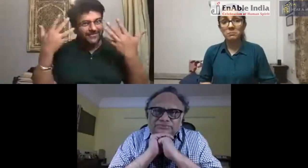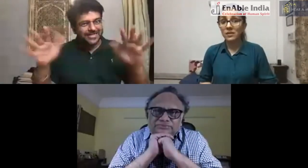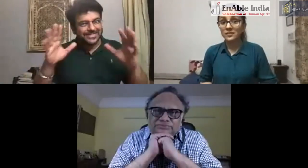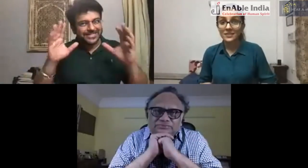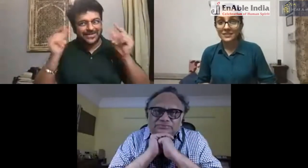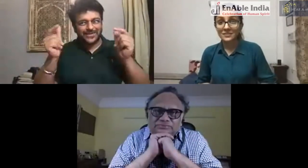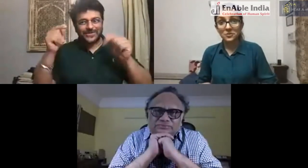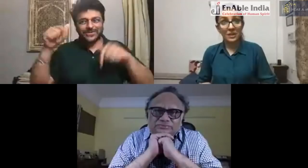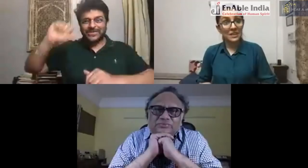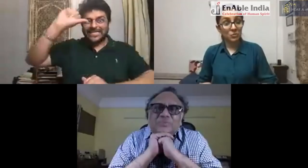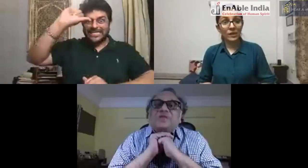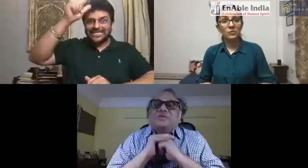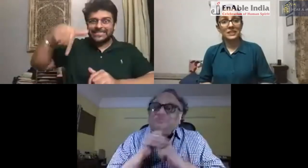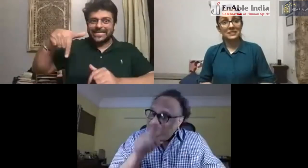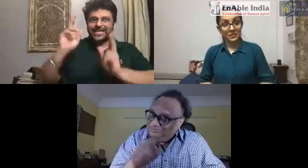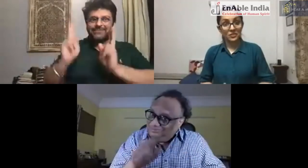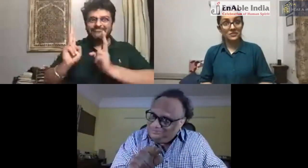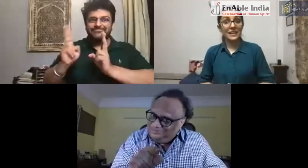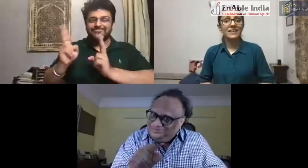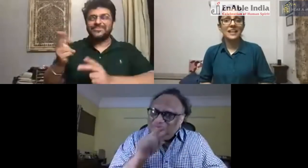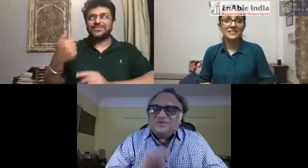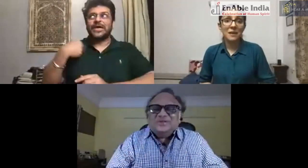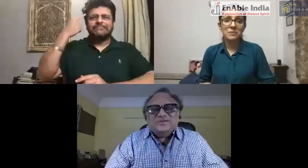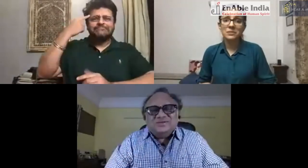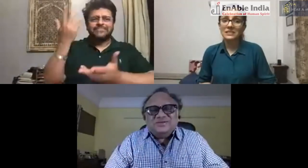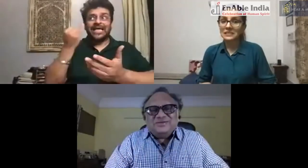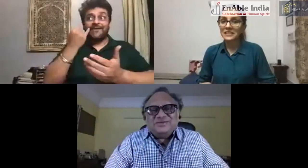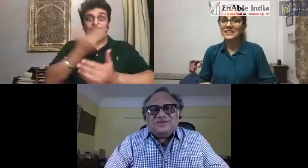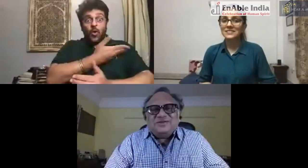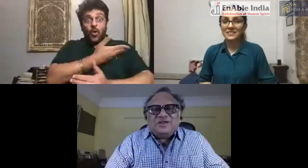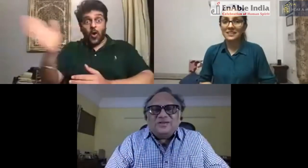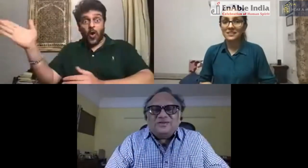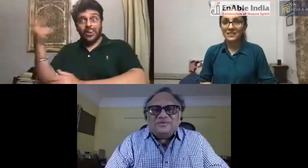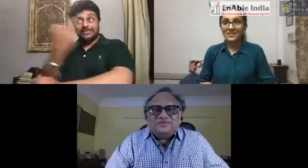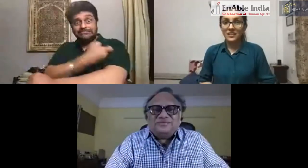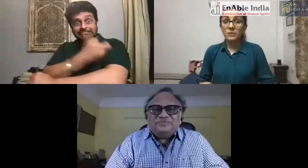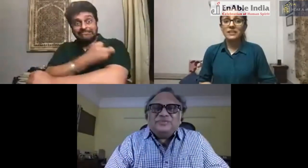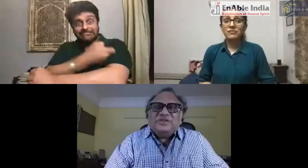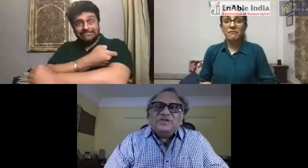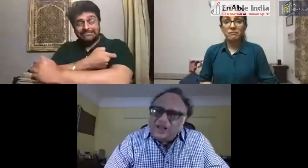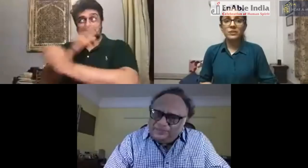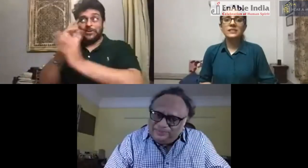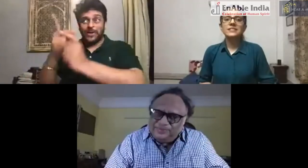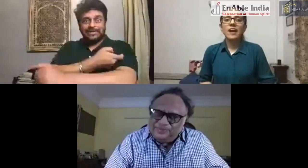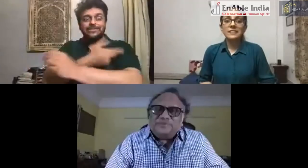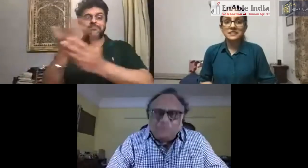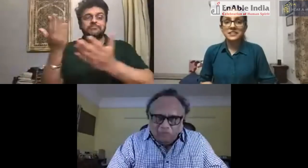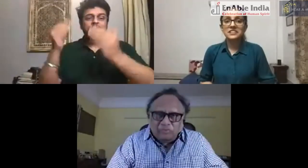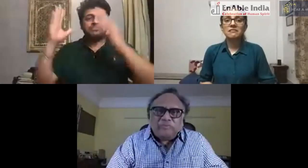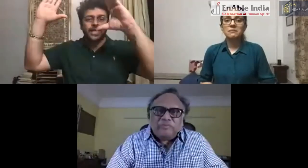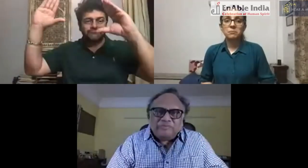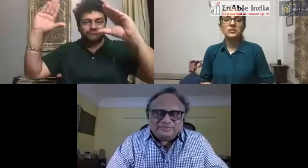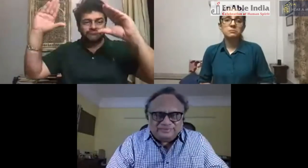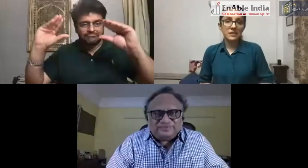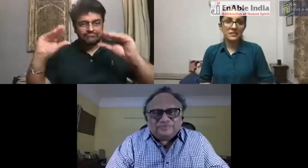off the mask. So I'm like, wow, they have, that has happened, but in India, it's still. But if everyone gets